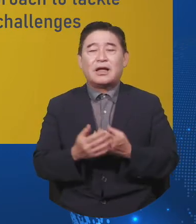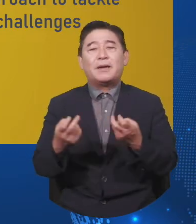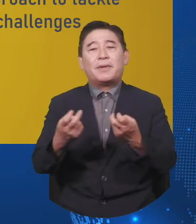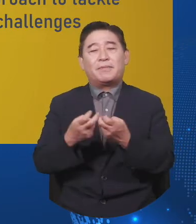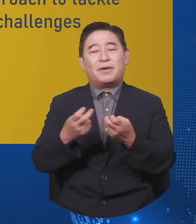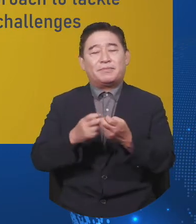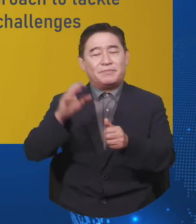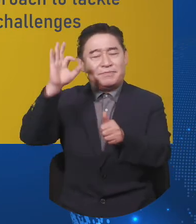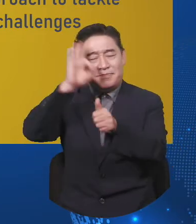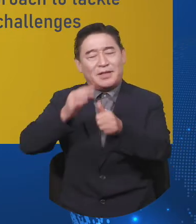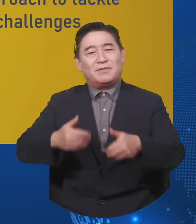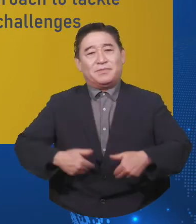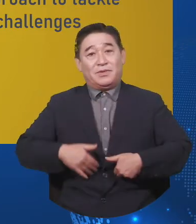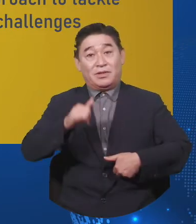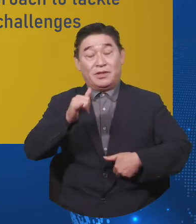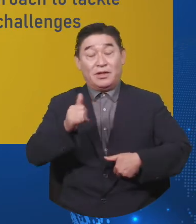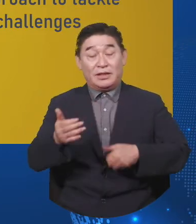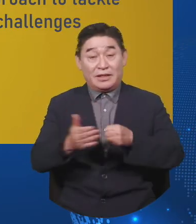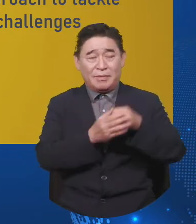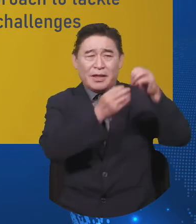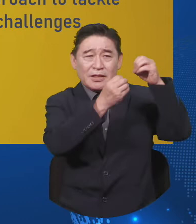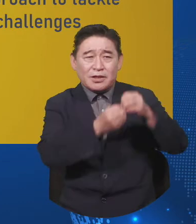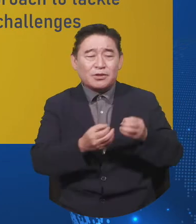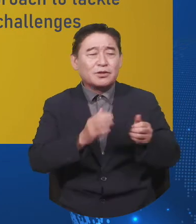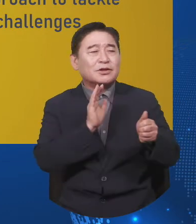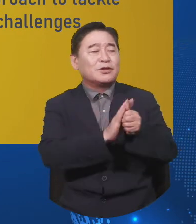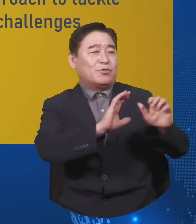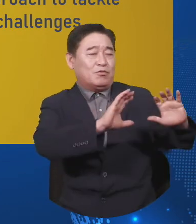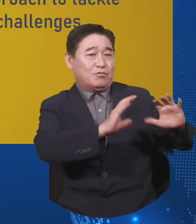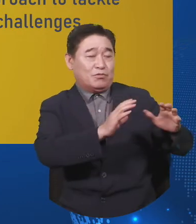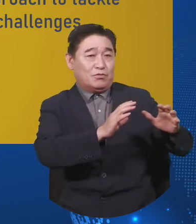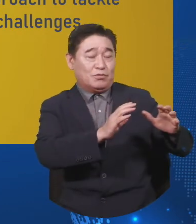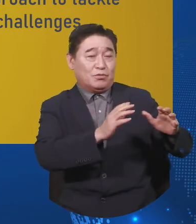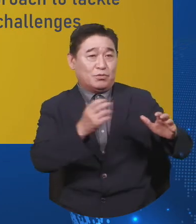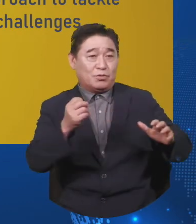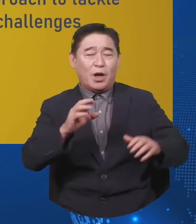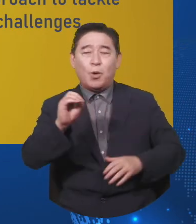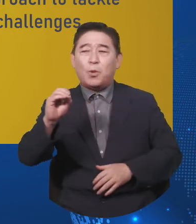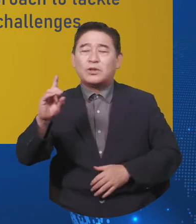traditional donors, by ODA measurable